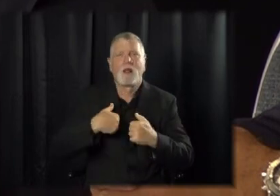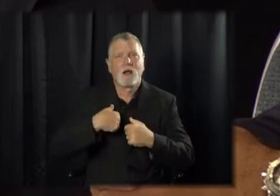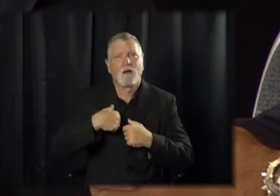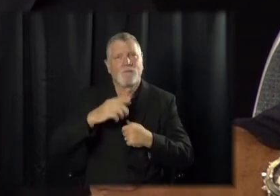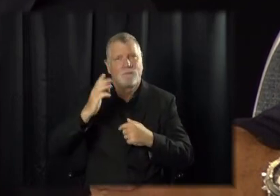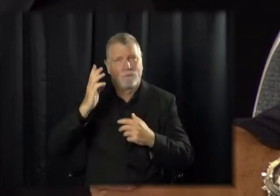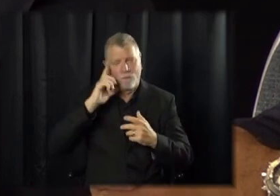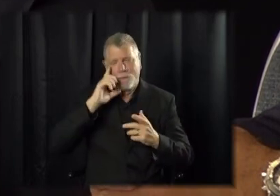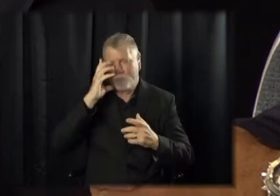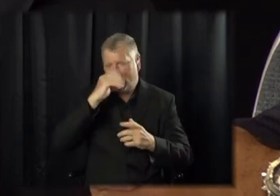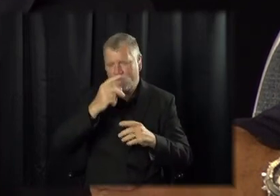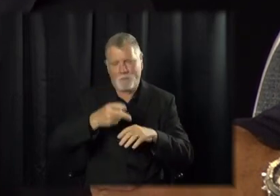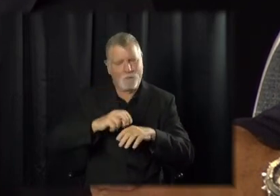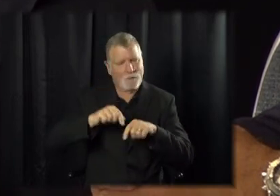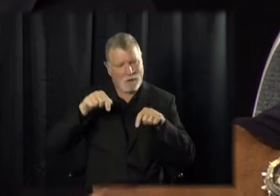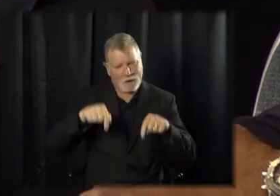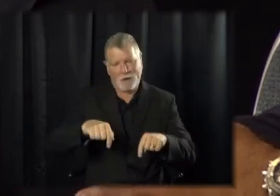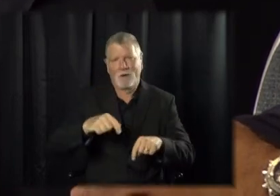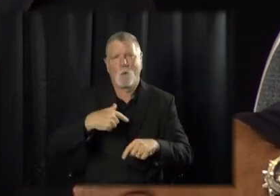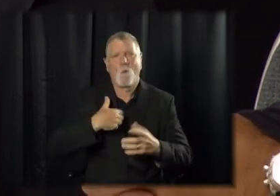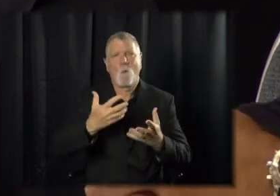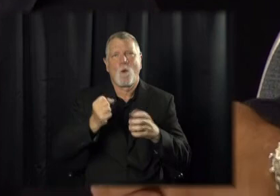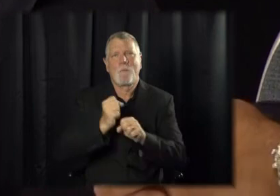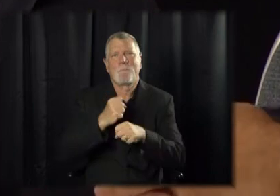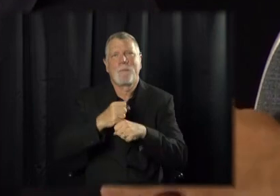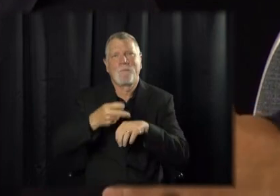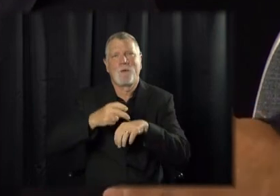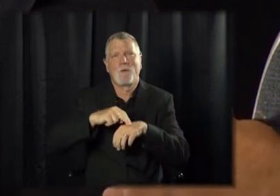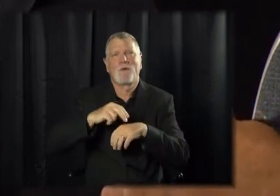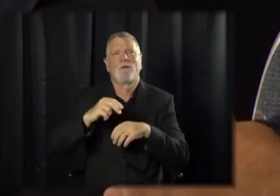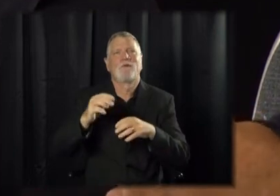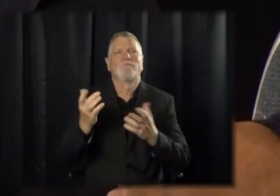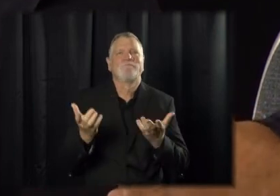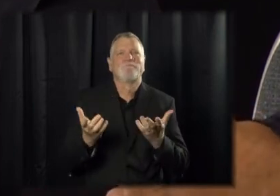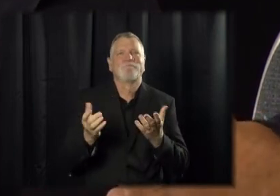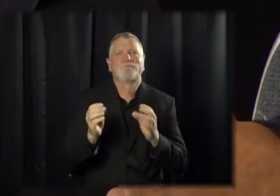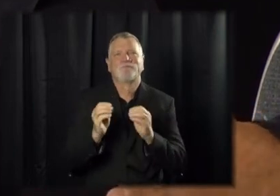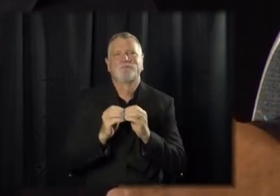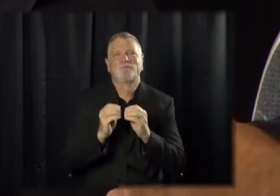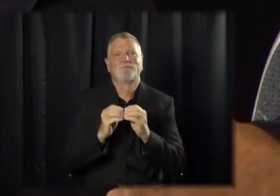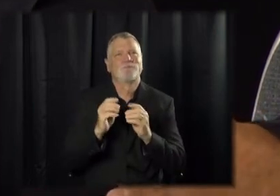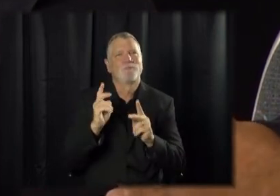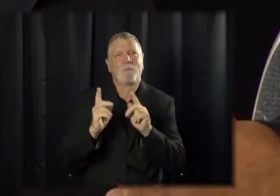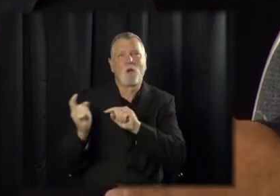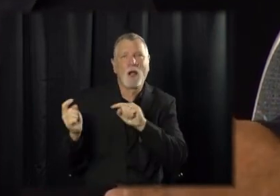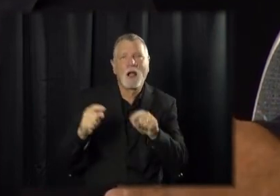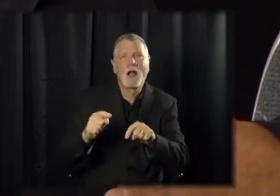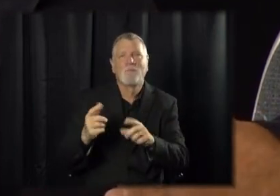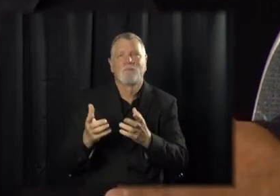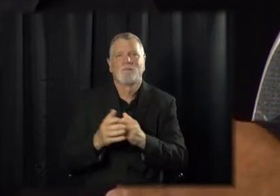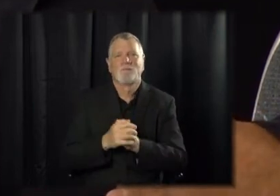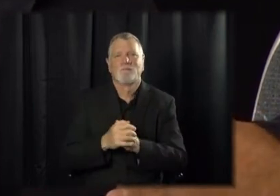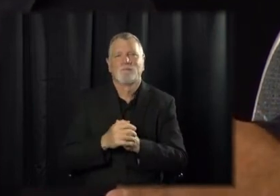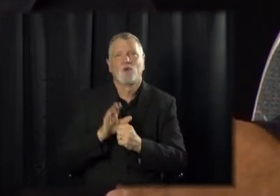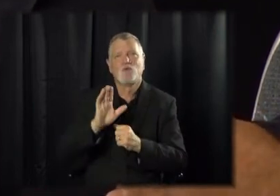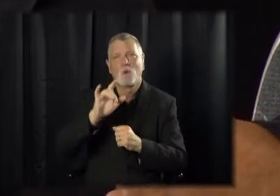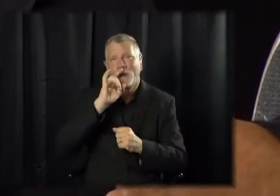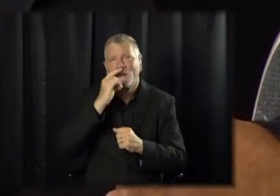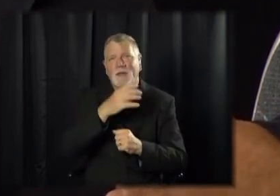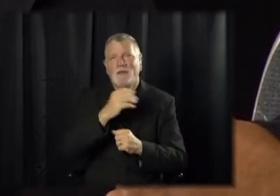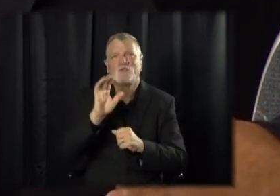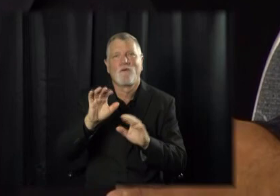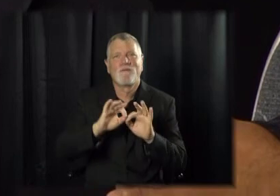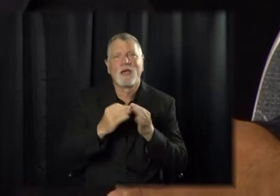mean, Puerto Rico is a beautiful place. We want to make Puerto Rico a place where people want to be, where your kids and